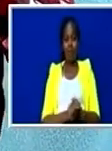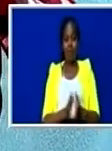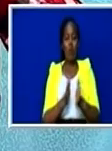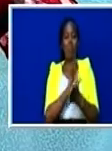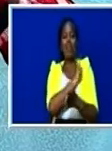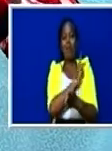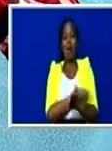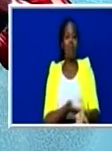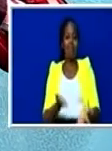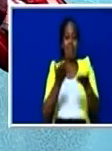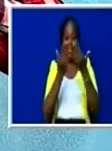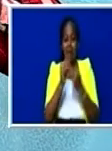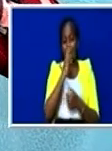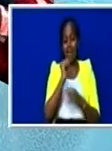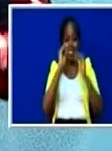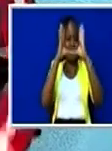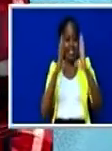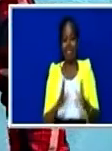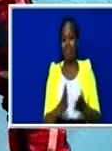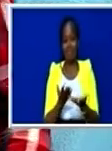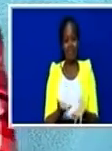bestowed upon me by teacher.